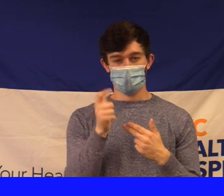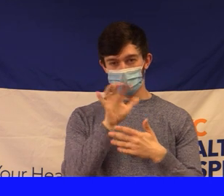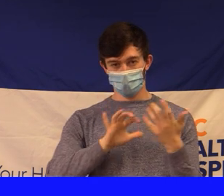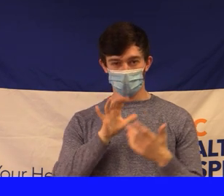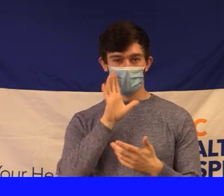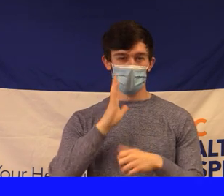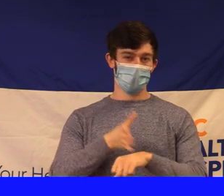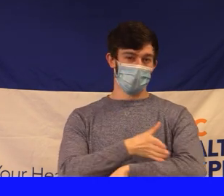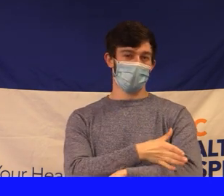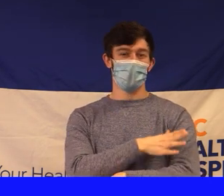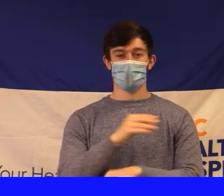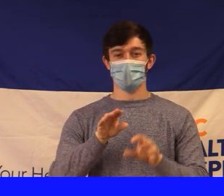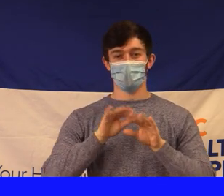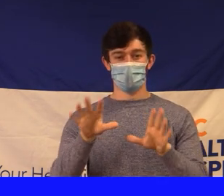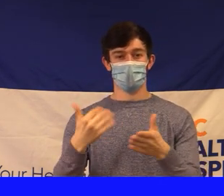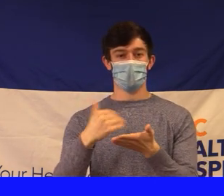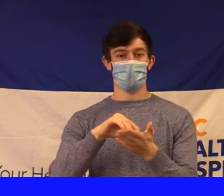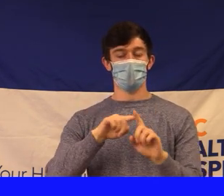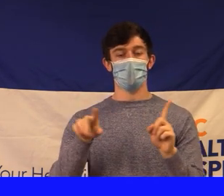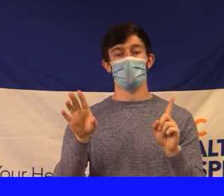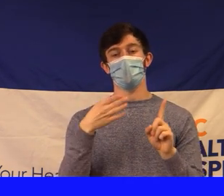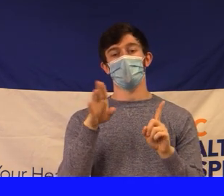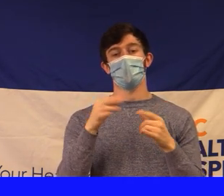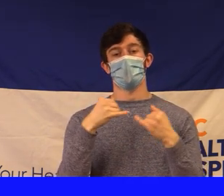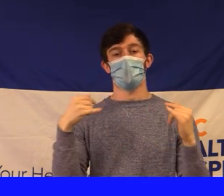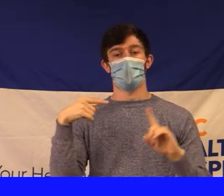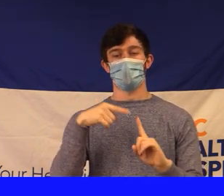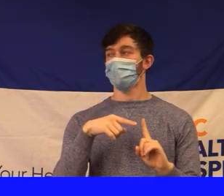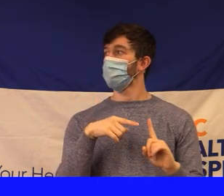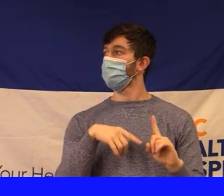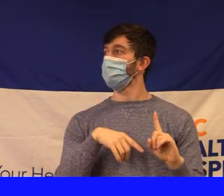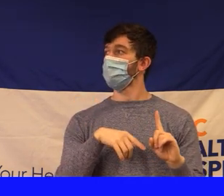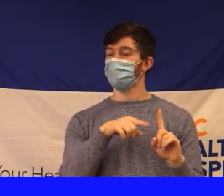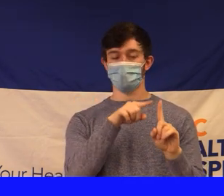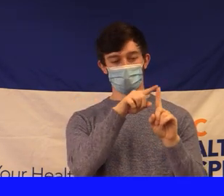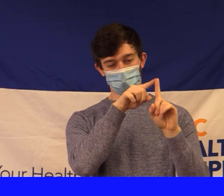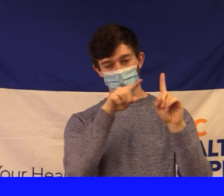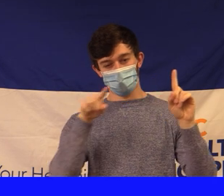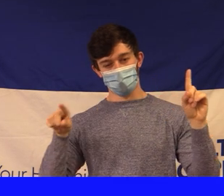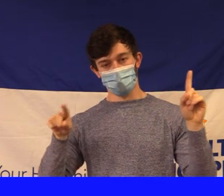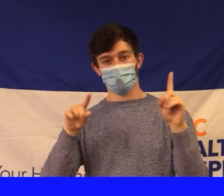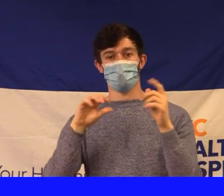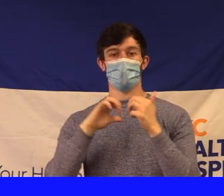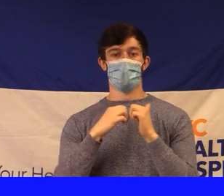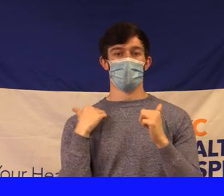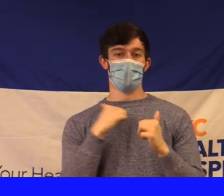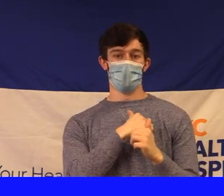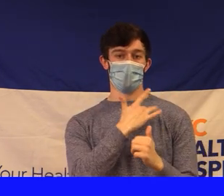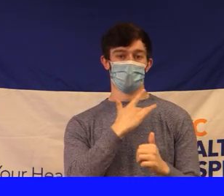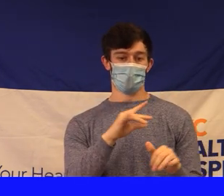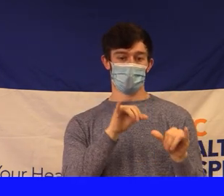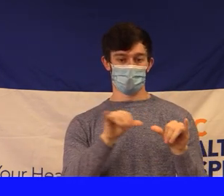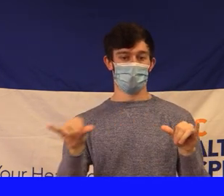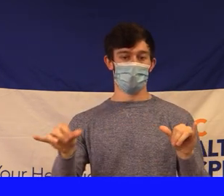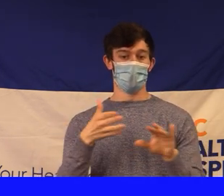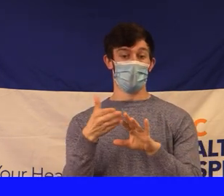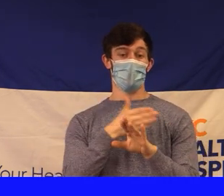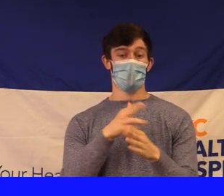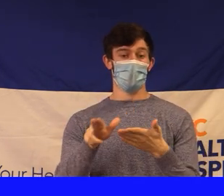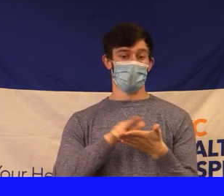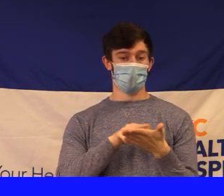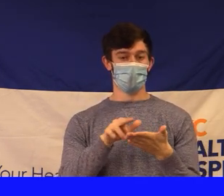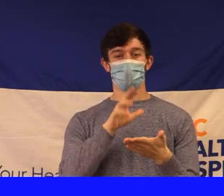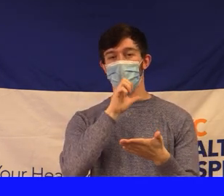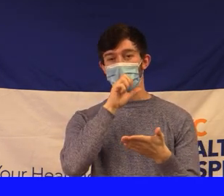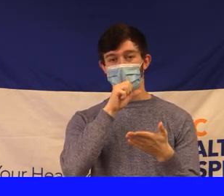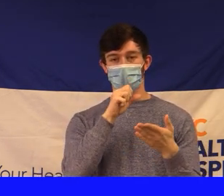meeting, but the blue line is how we trended in the volume of trips prior to the contract, and then